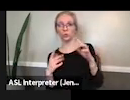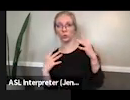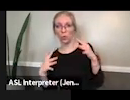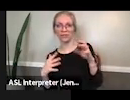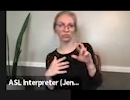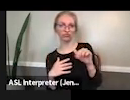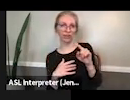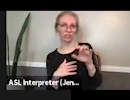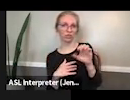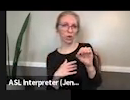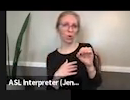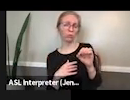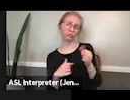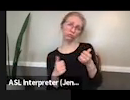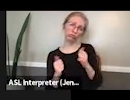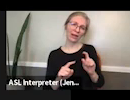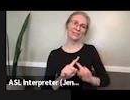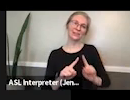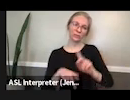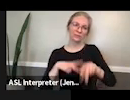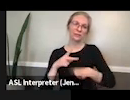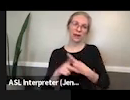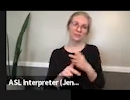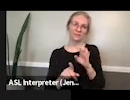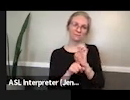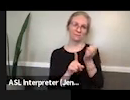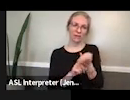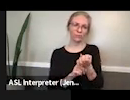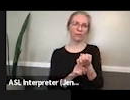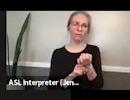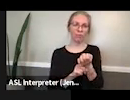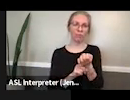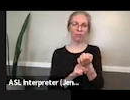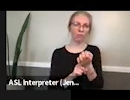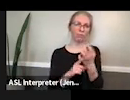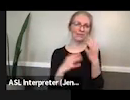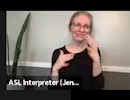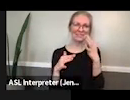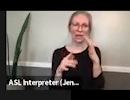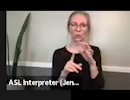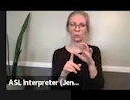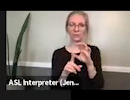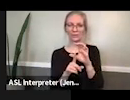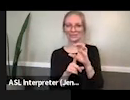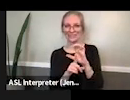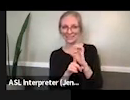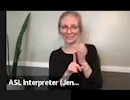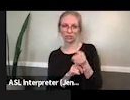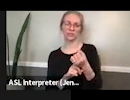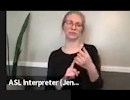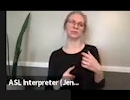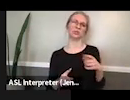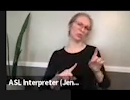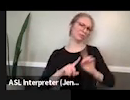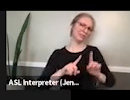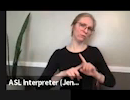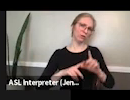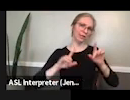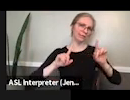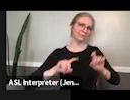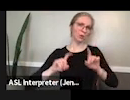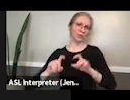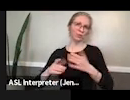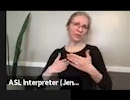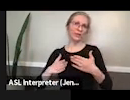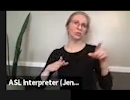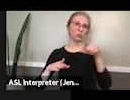ratio, try them in different kinds of environmental sound conditions. There's a lot of just experimental things you